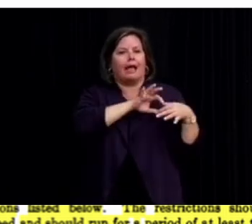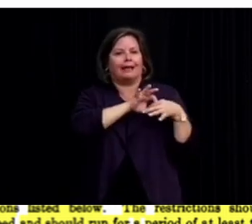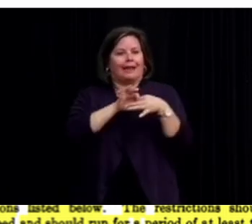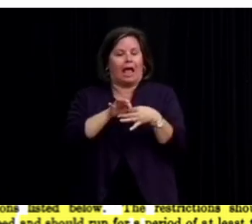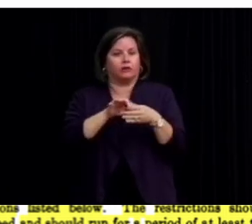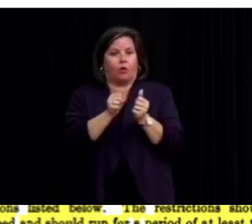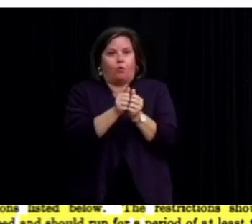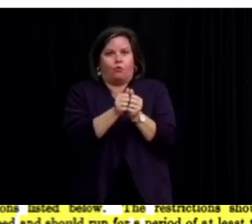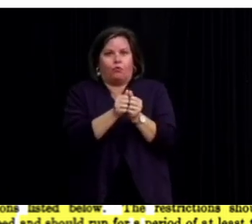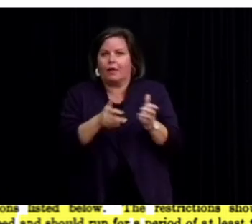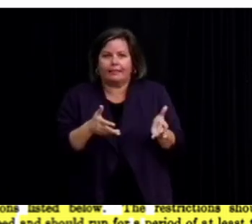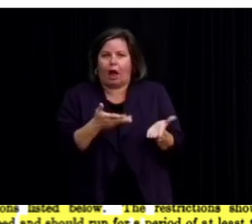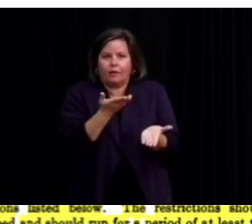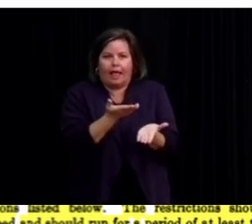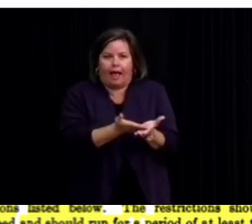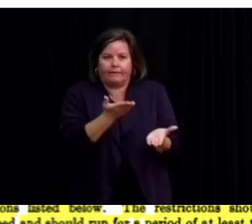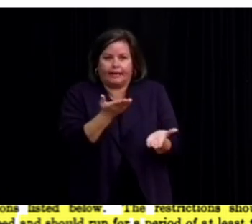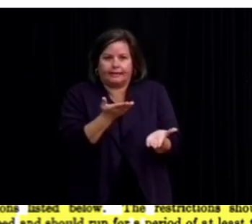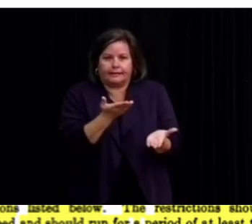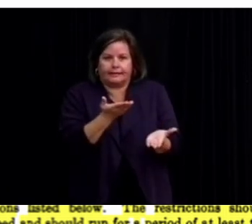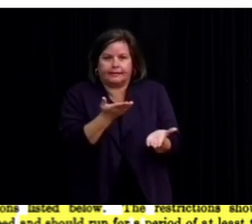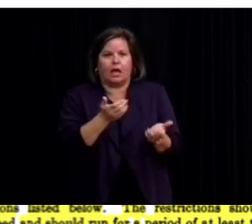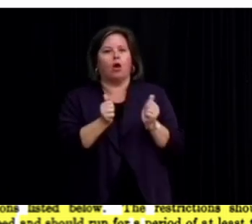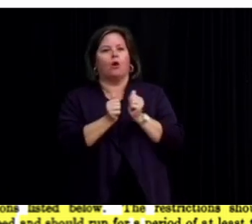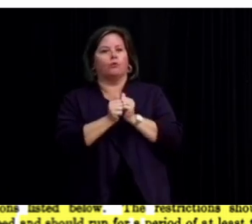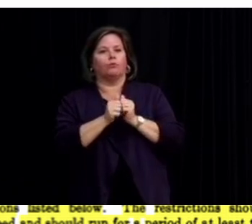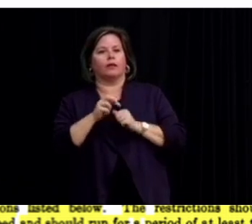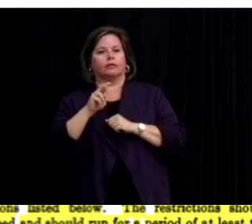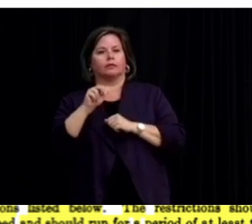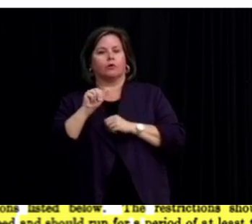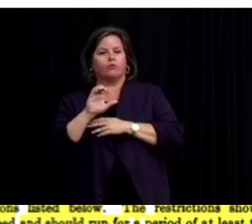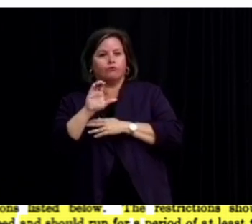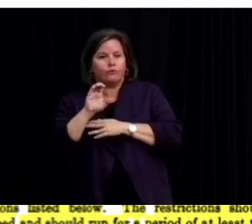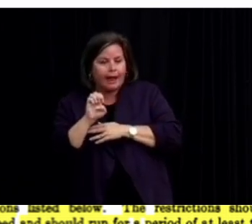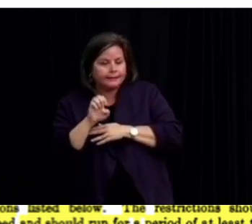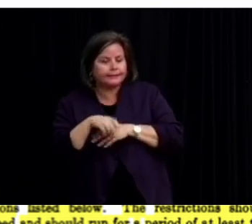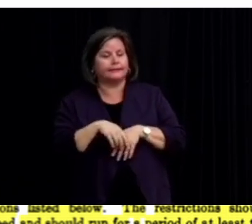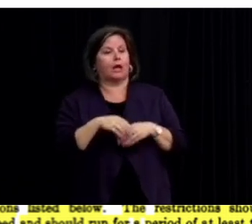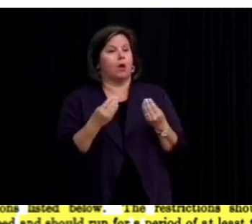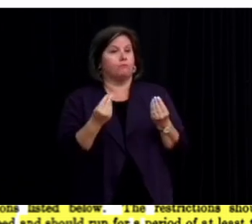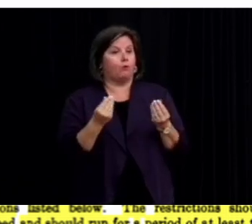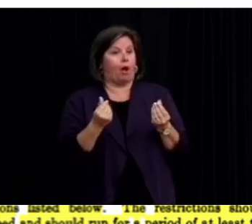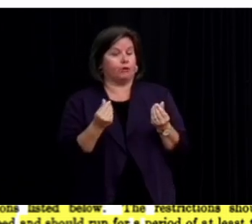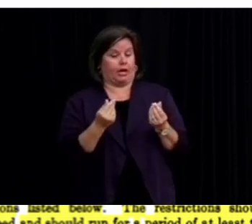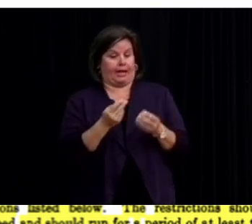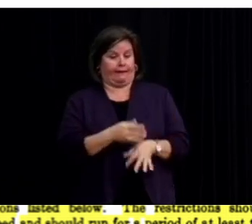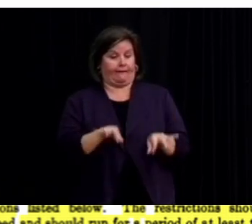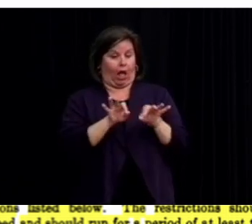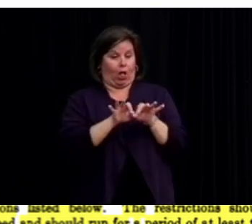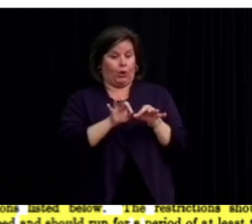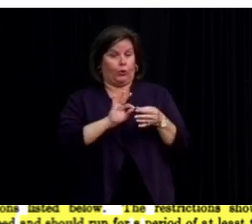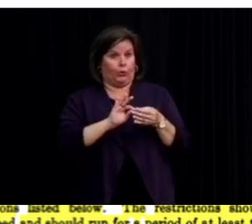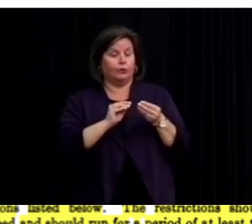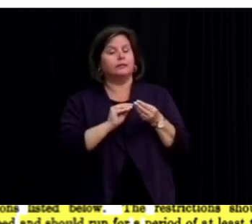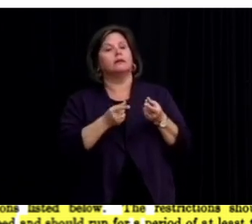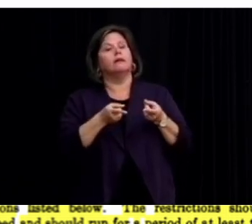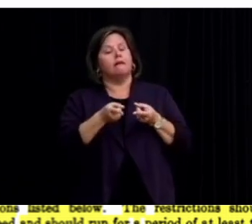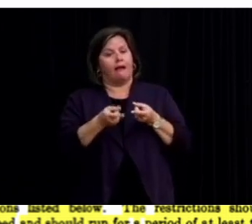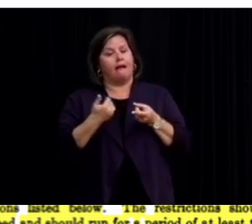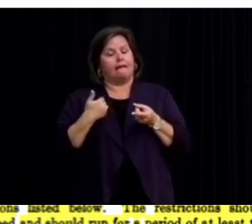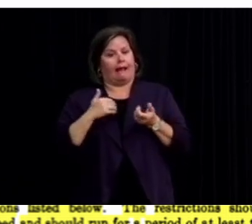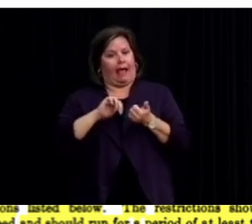without evidence between race and property values, giving a specific example of the Federal Housing